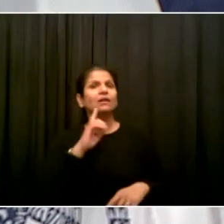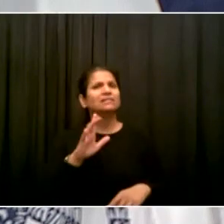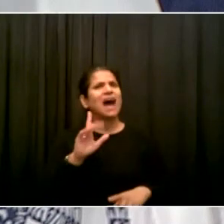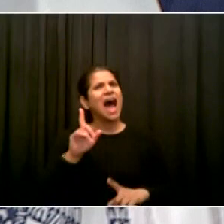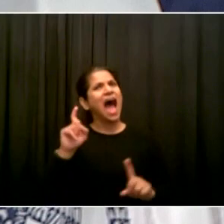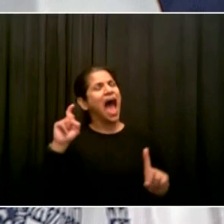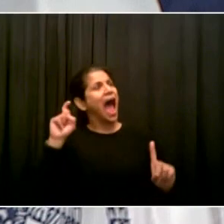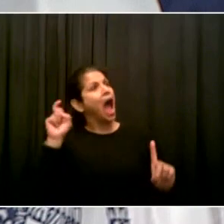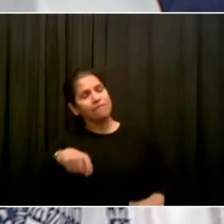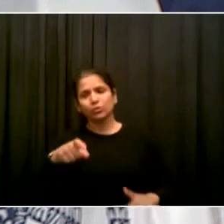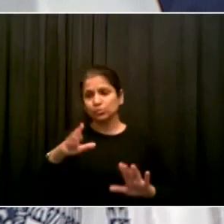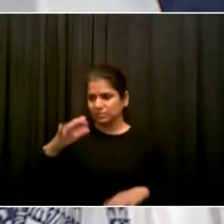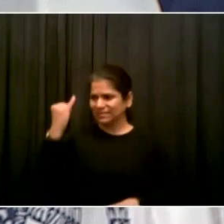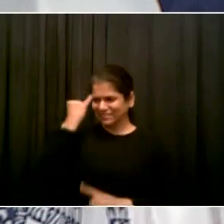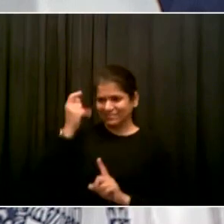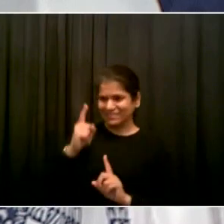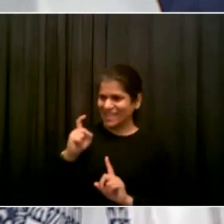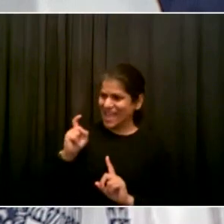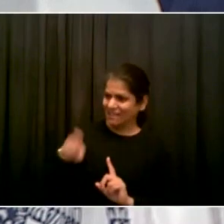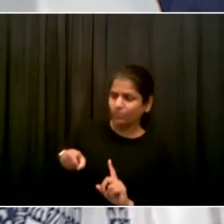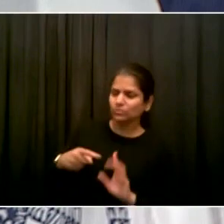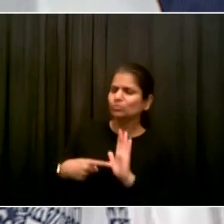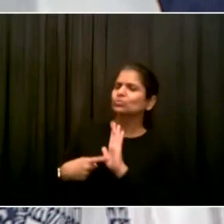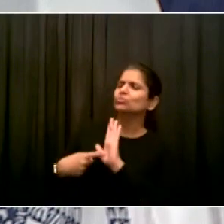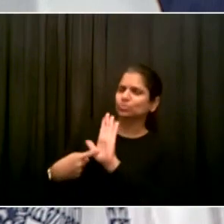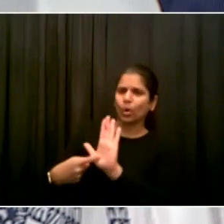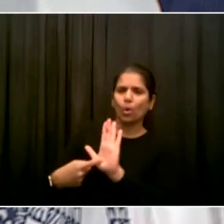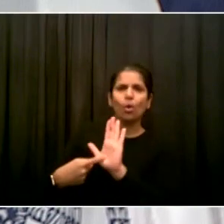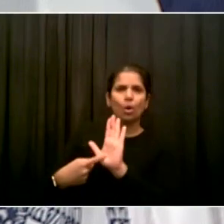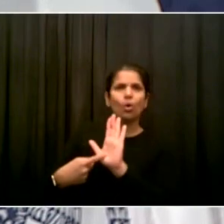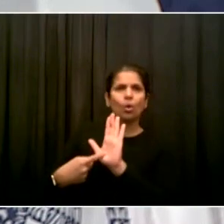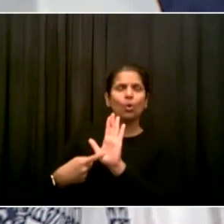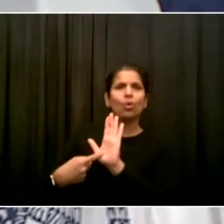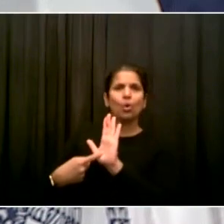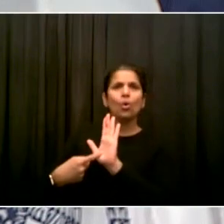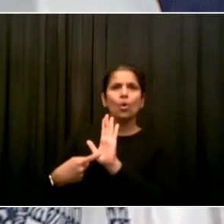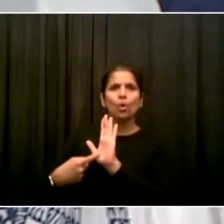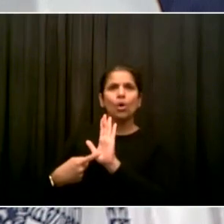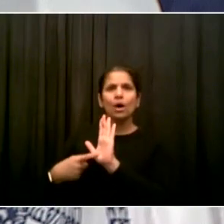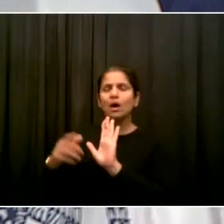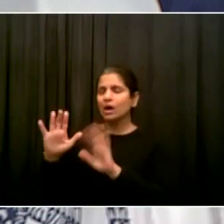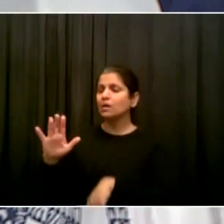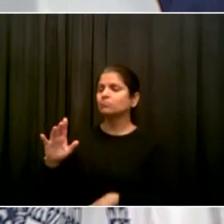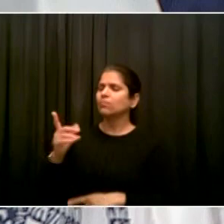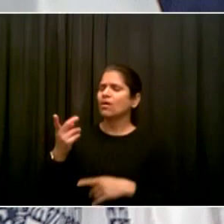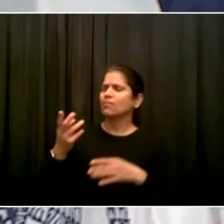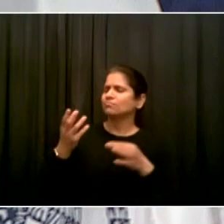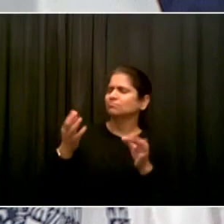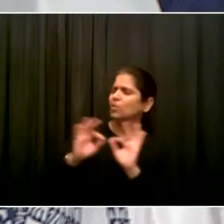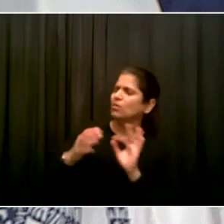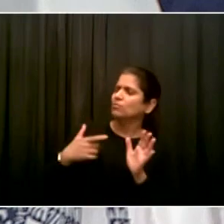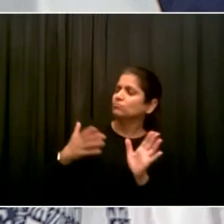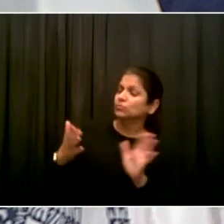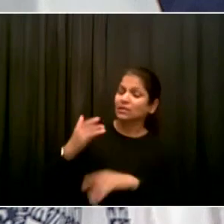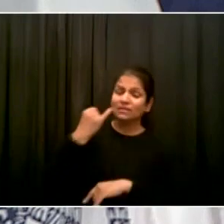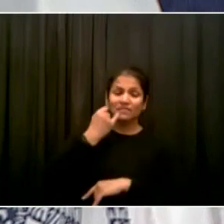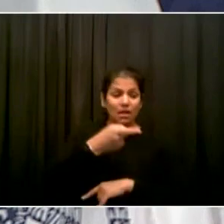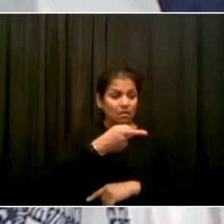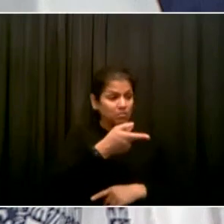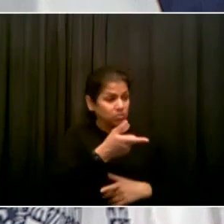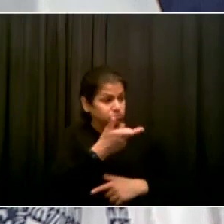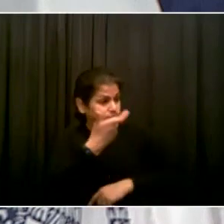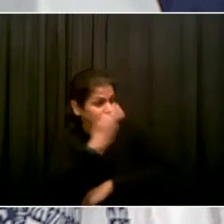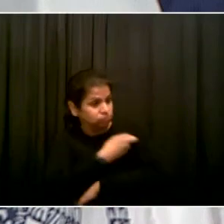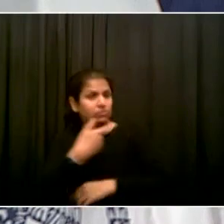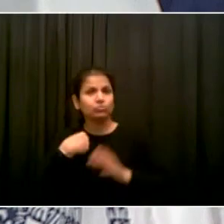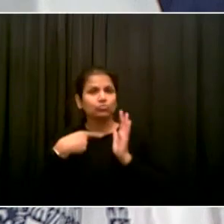mandatory vaccination, for example, is a good idea. I think voluntary is good, but with a very, very intensive public